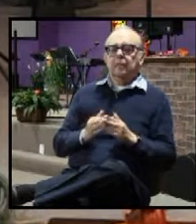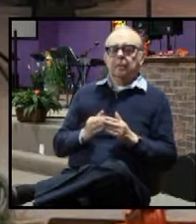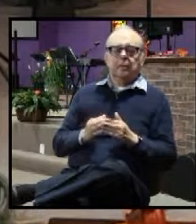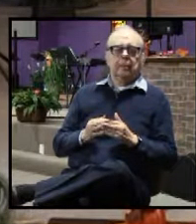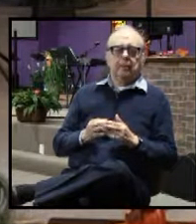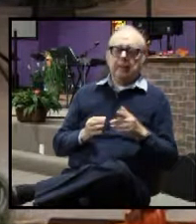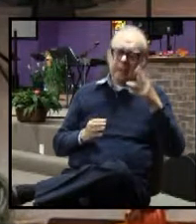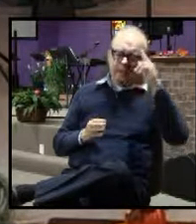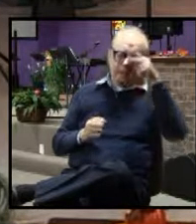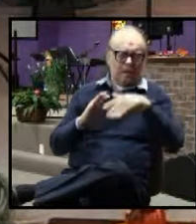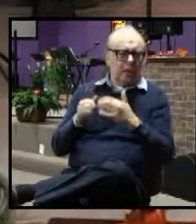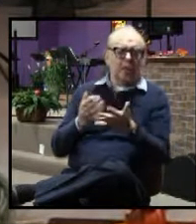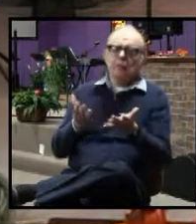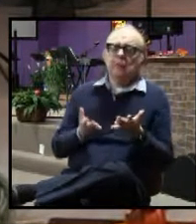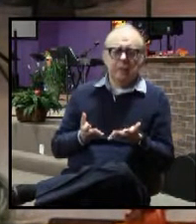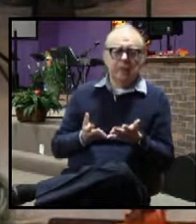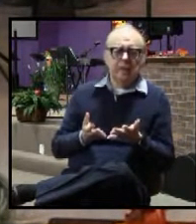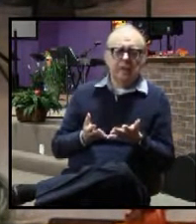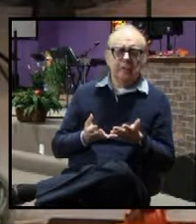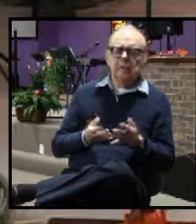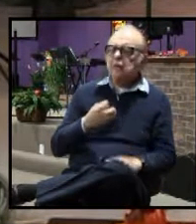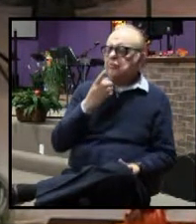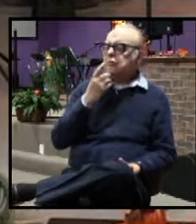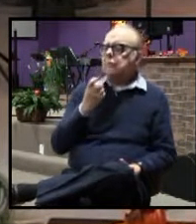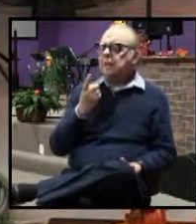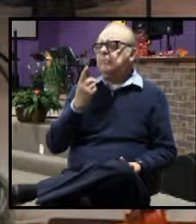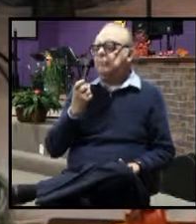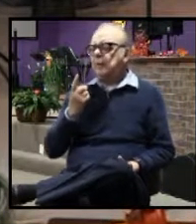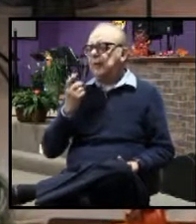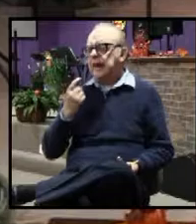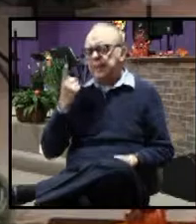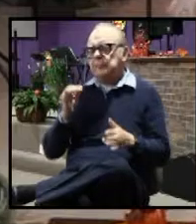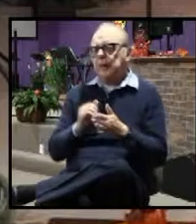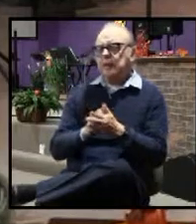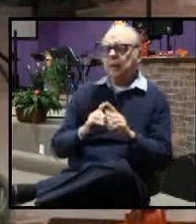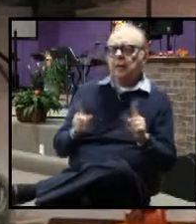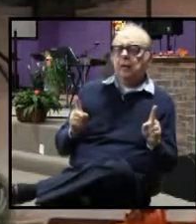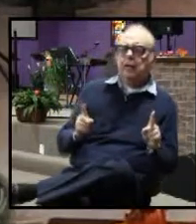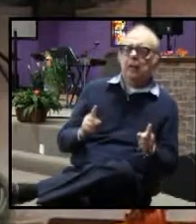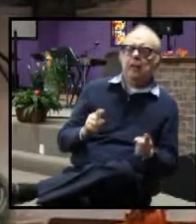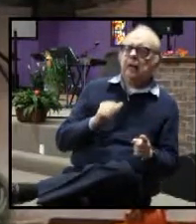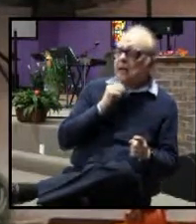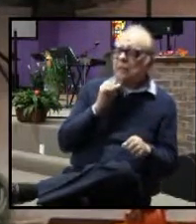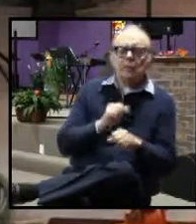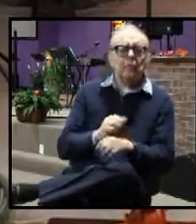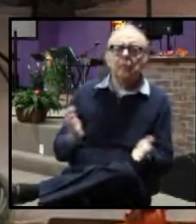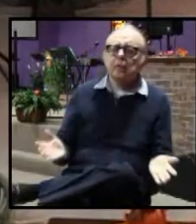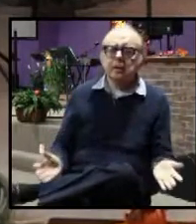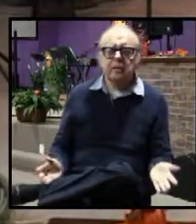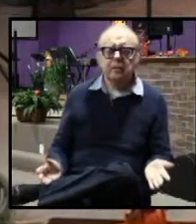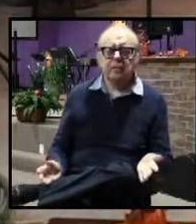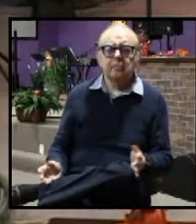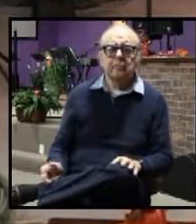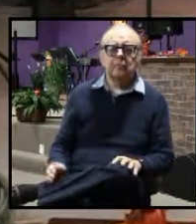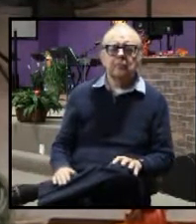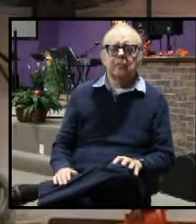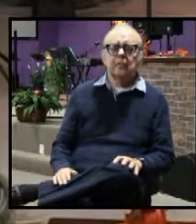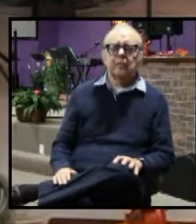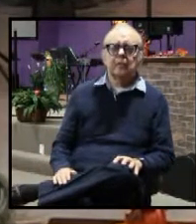And you can be as philosophical about it all you want to and just dream about it and think about it, but it doesn't work.